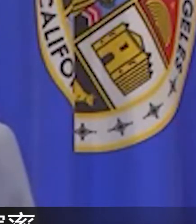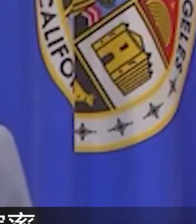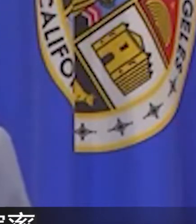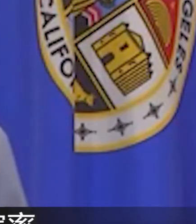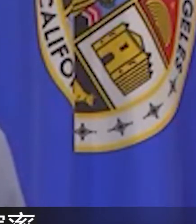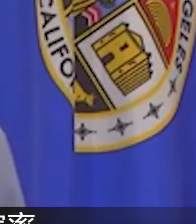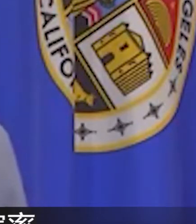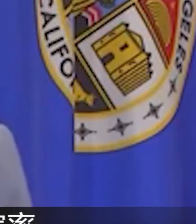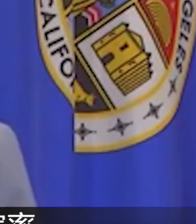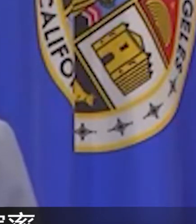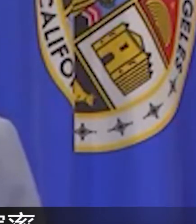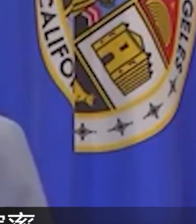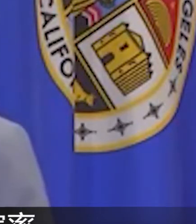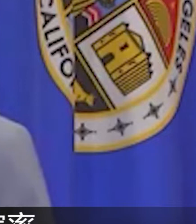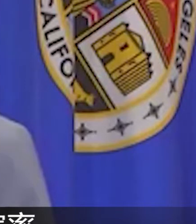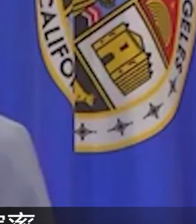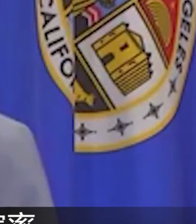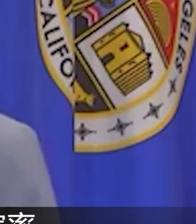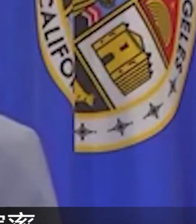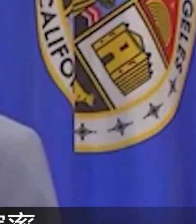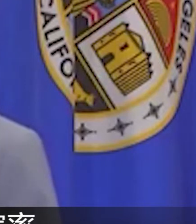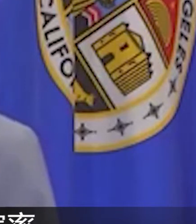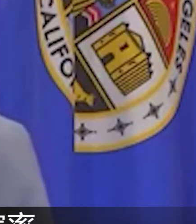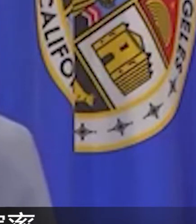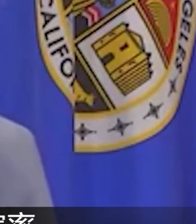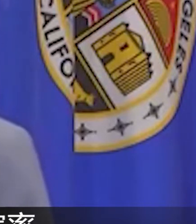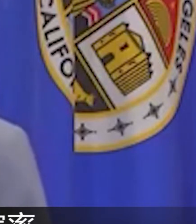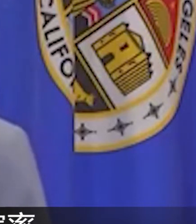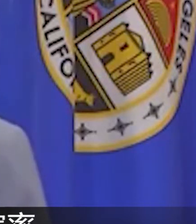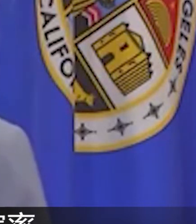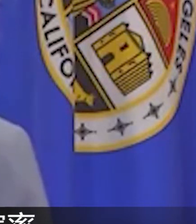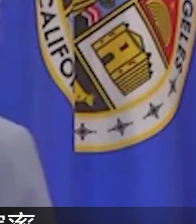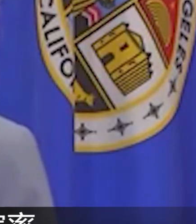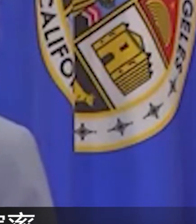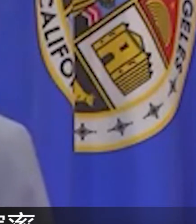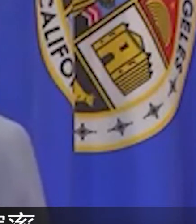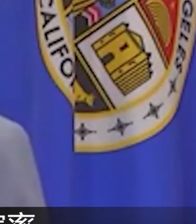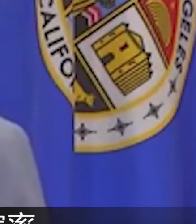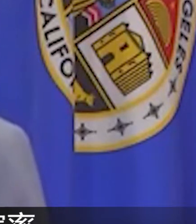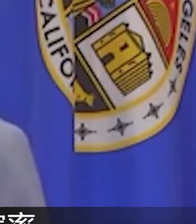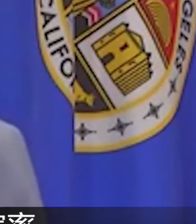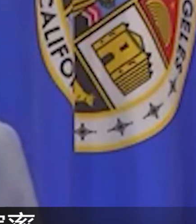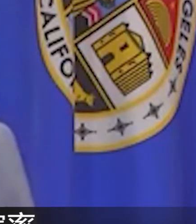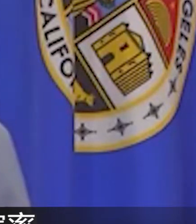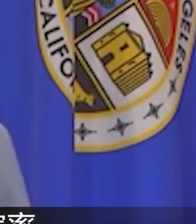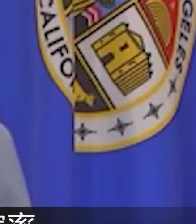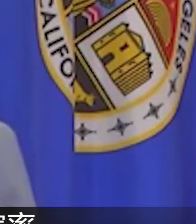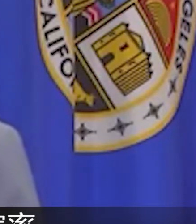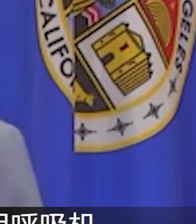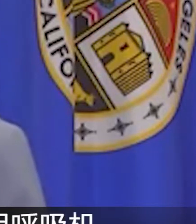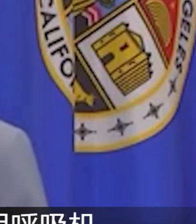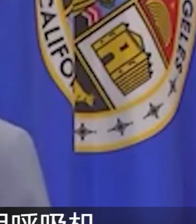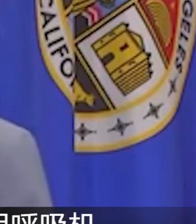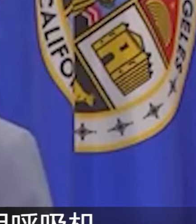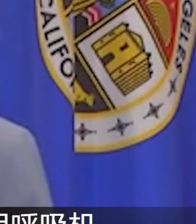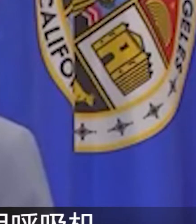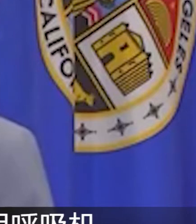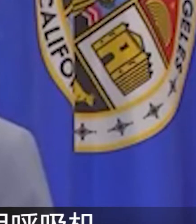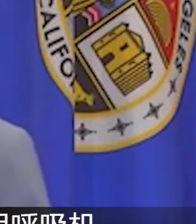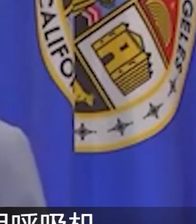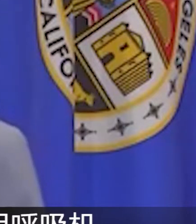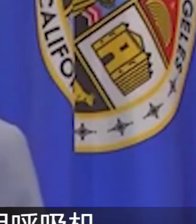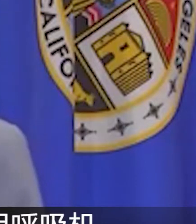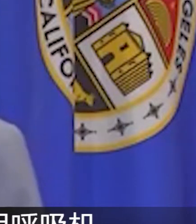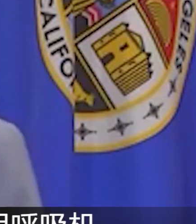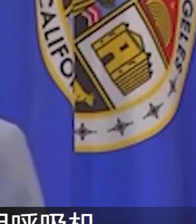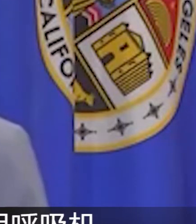of hospitalizations that we are reporting for many, many weeks, over many, many weeks. 26% of the